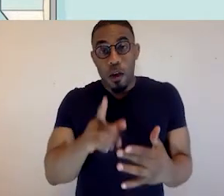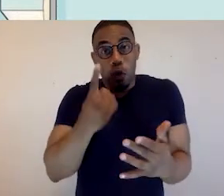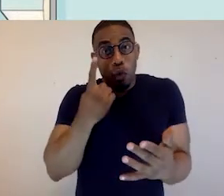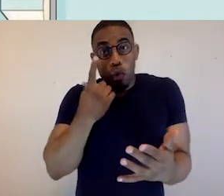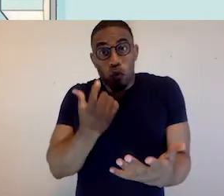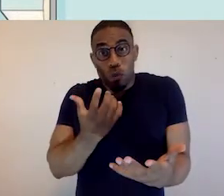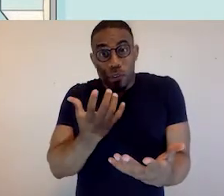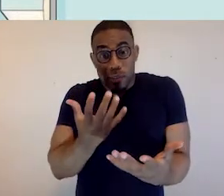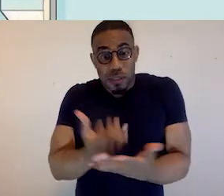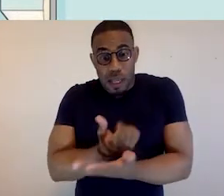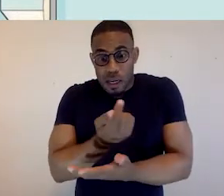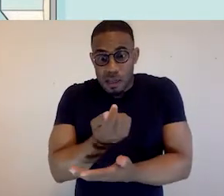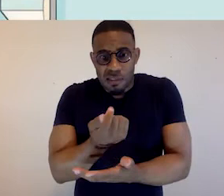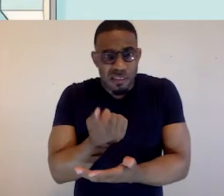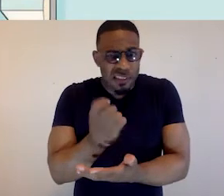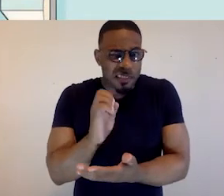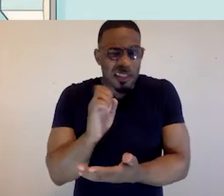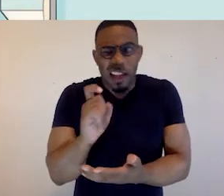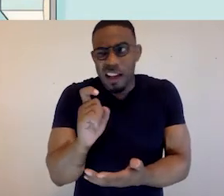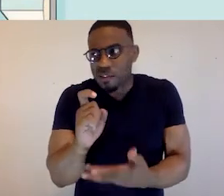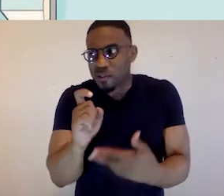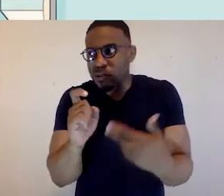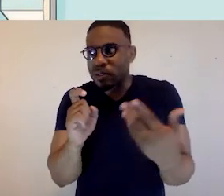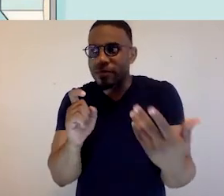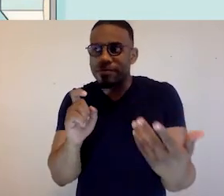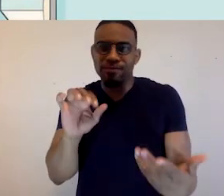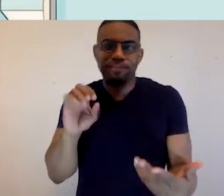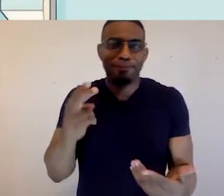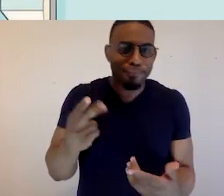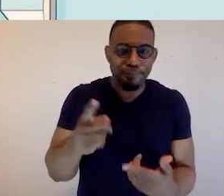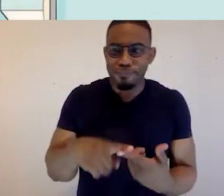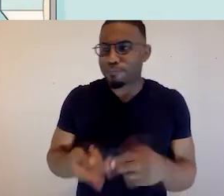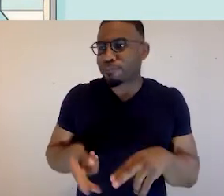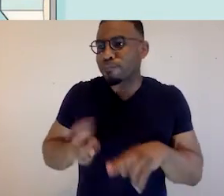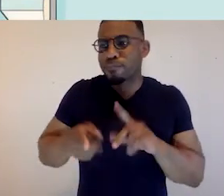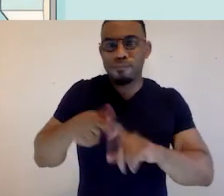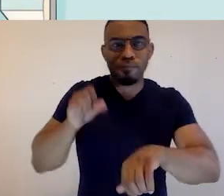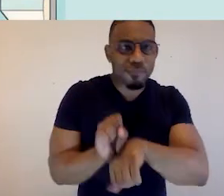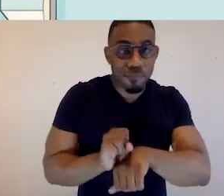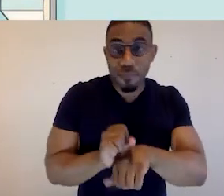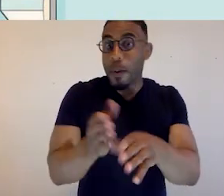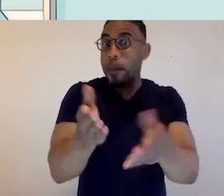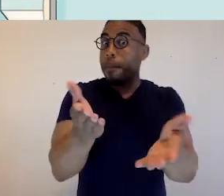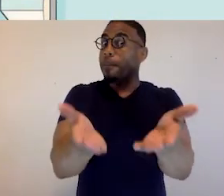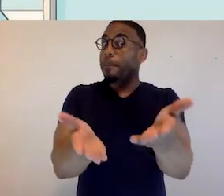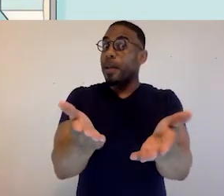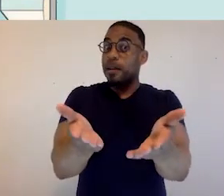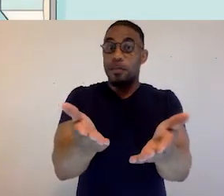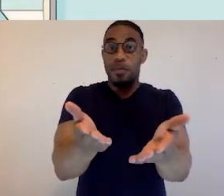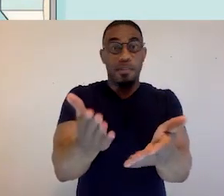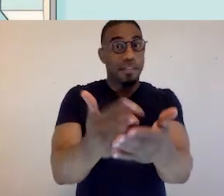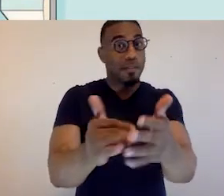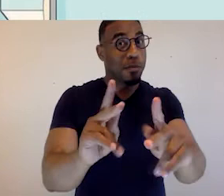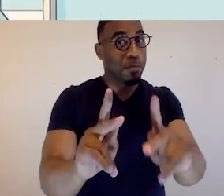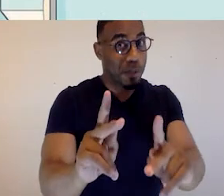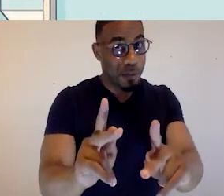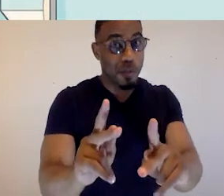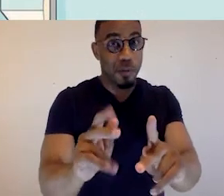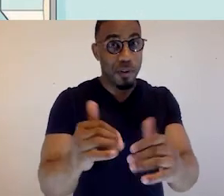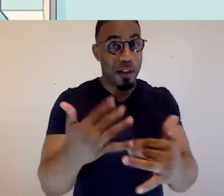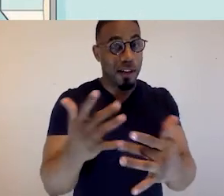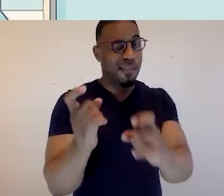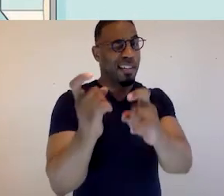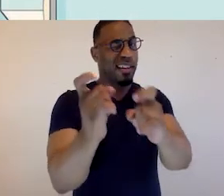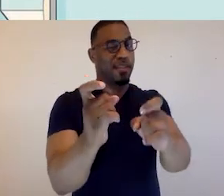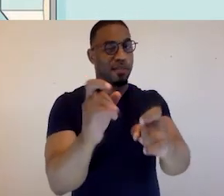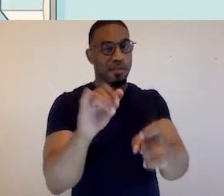just gotten a little extra cash or bonus from work, or maybe some people have given